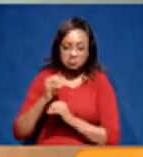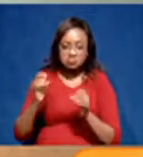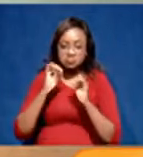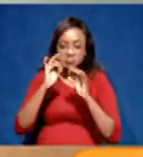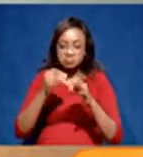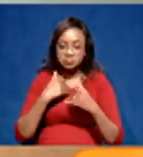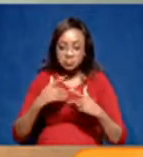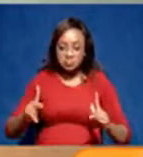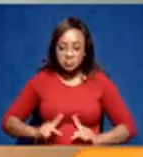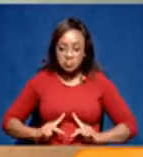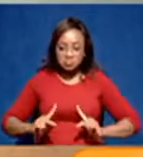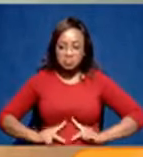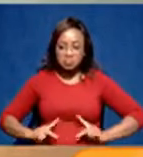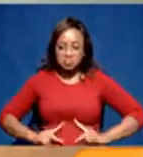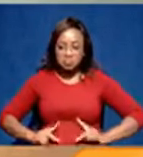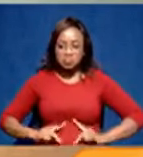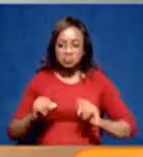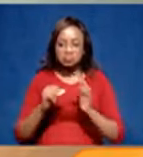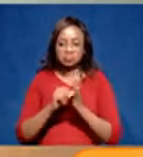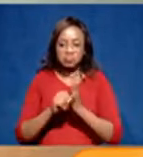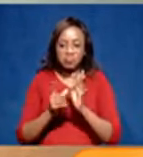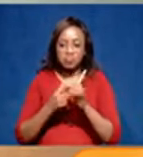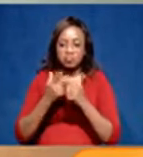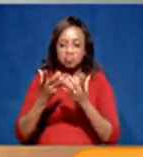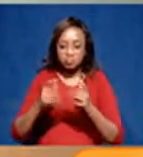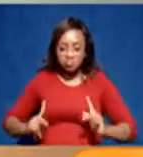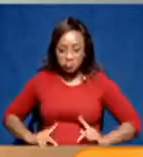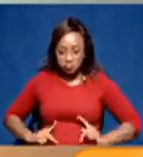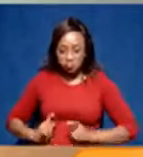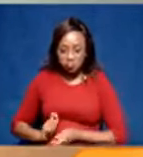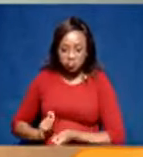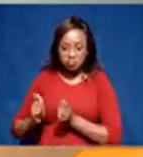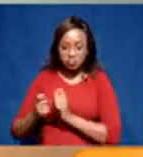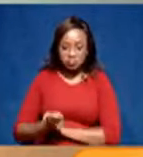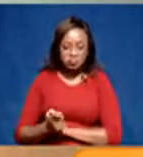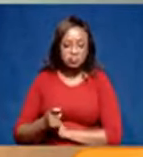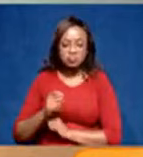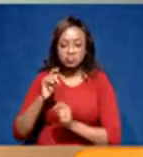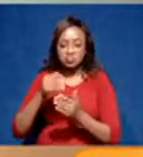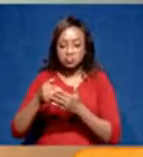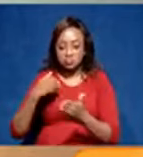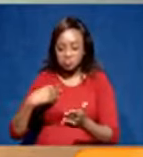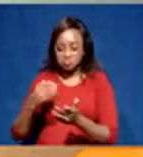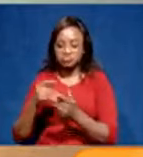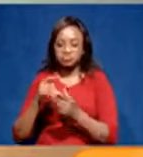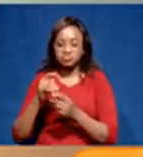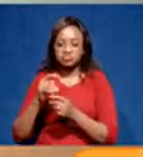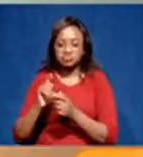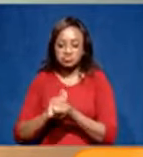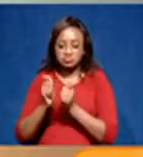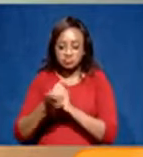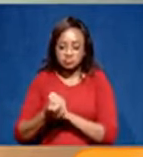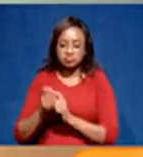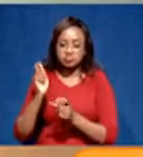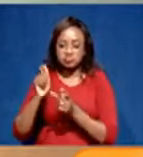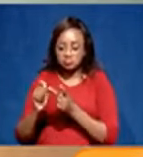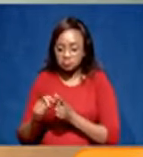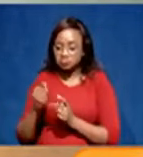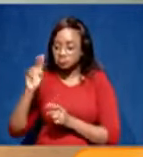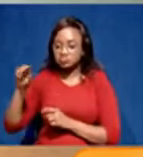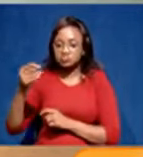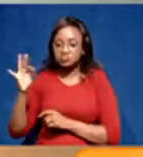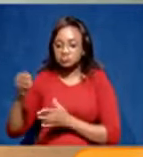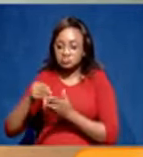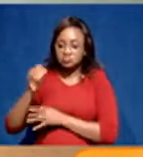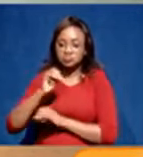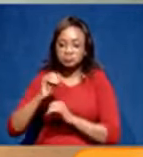problem and you need a transplant, the tests that are done before a kidney transplant is done, they are not covered by NHIF, yet the